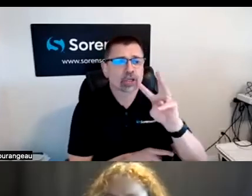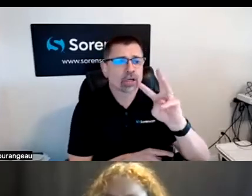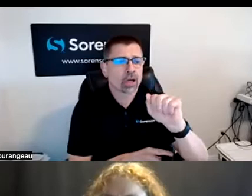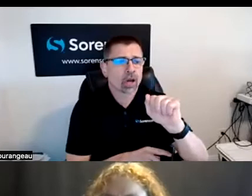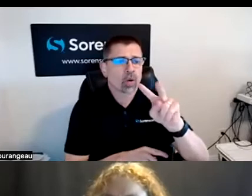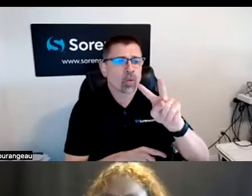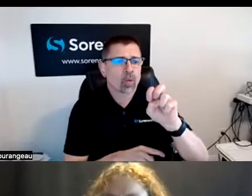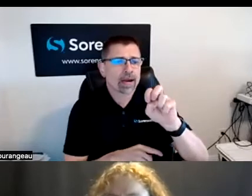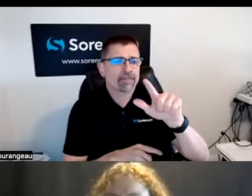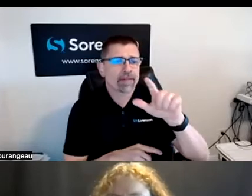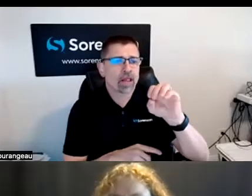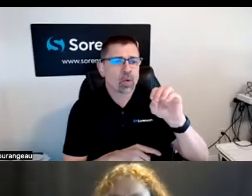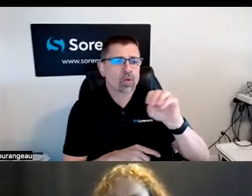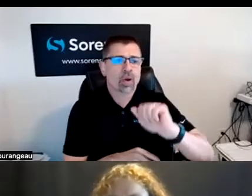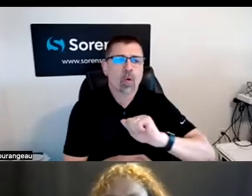not,